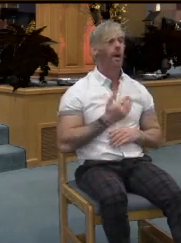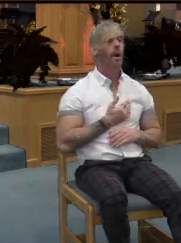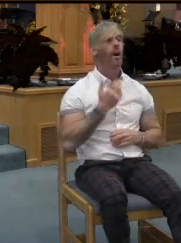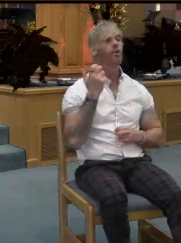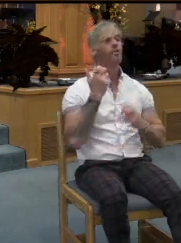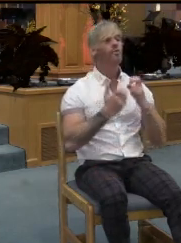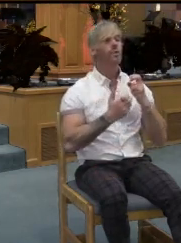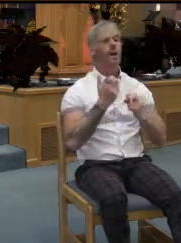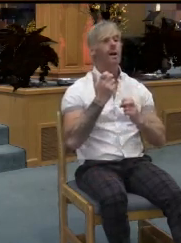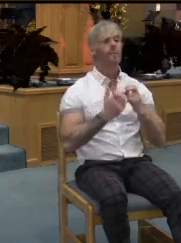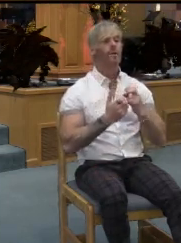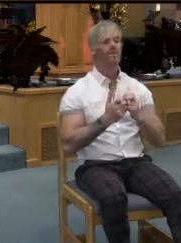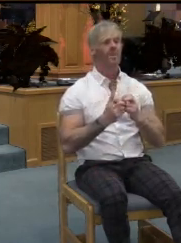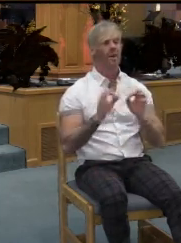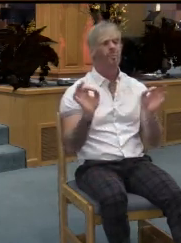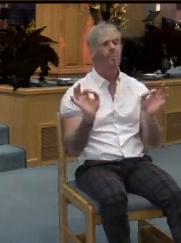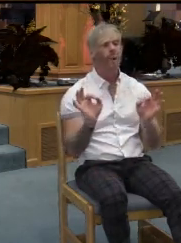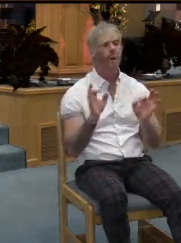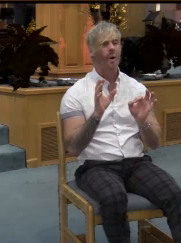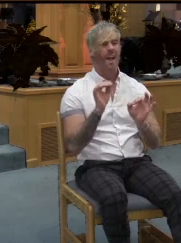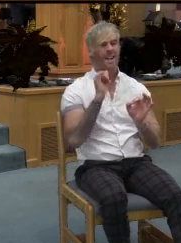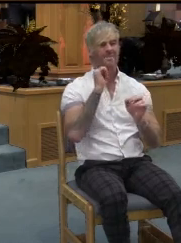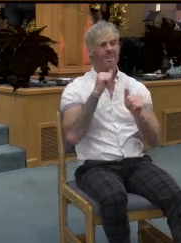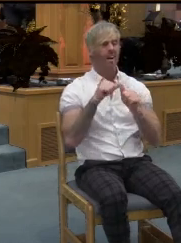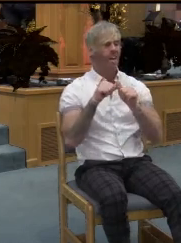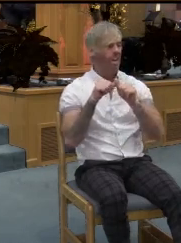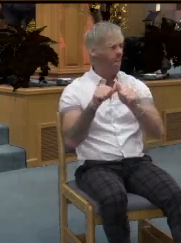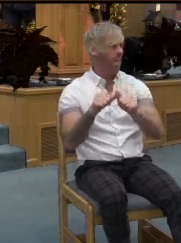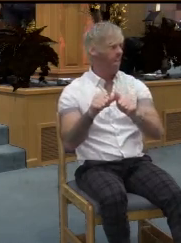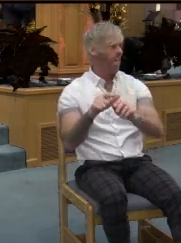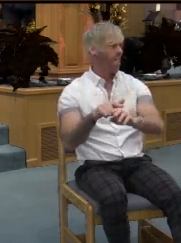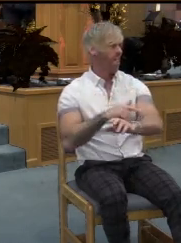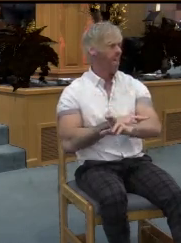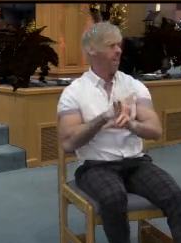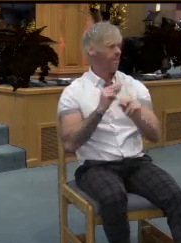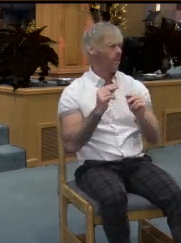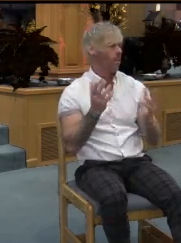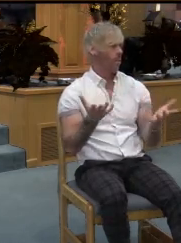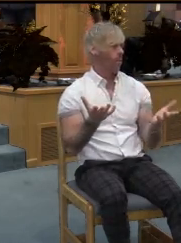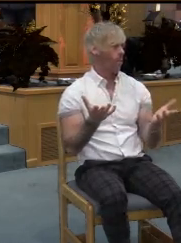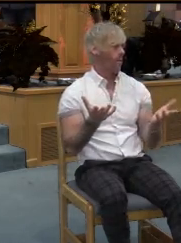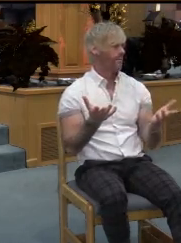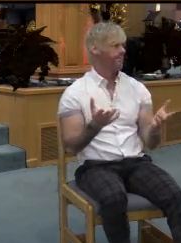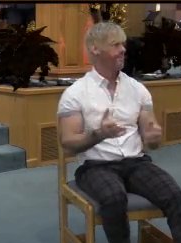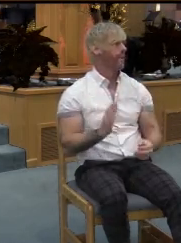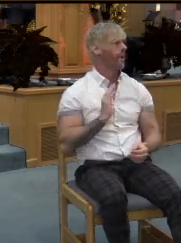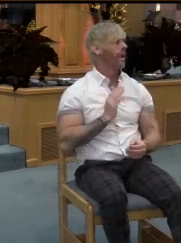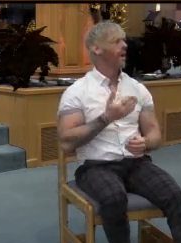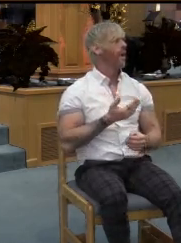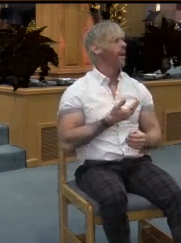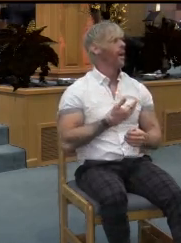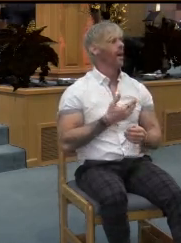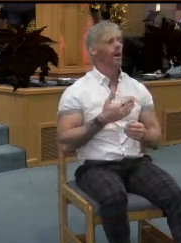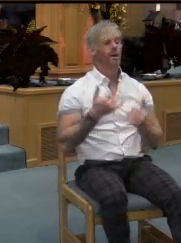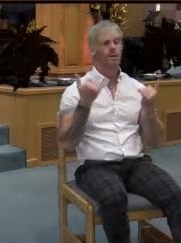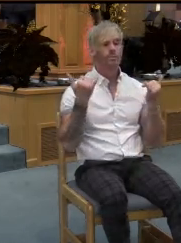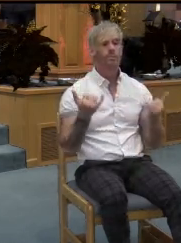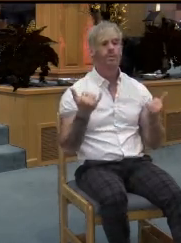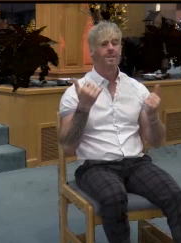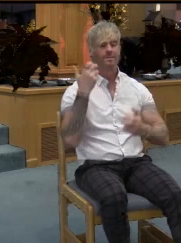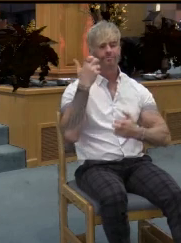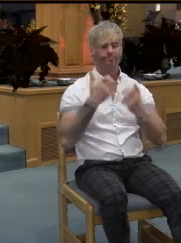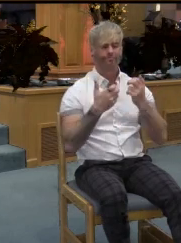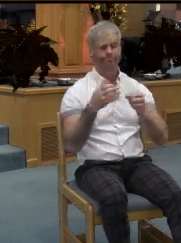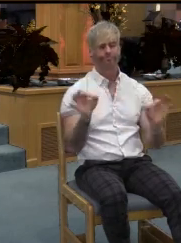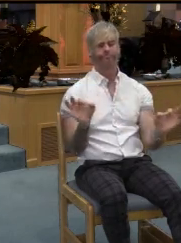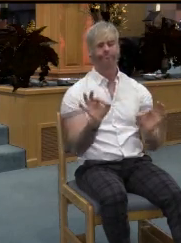very long. Now let's read this one together, okay? Can you do this? Let's read it out loud together. Ready? For our present troubles are quite small and